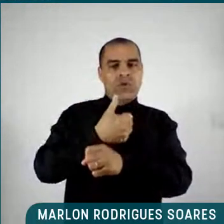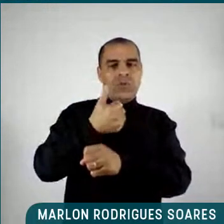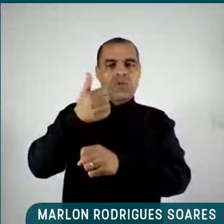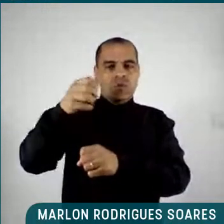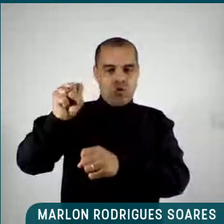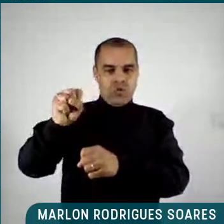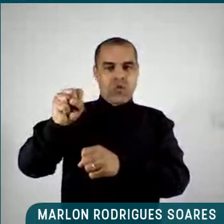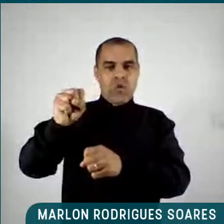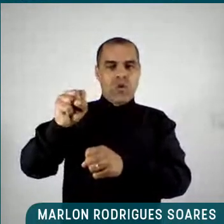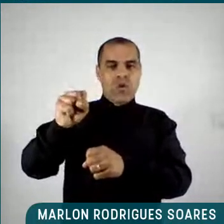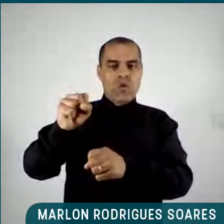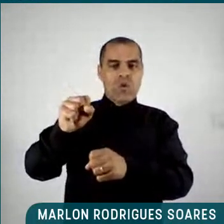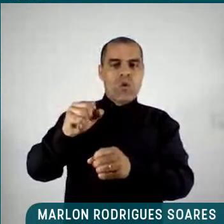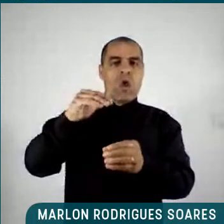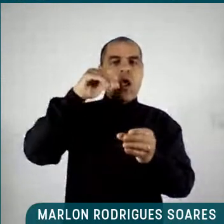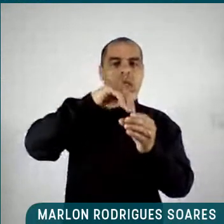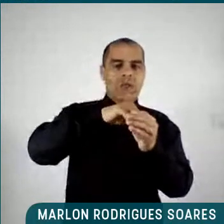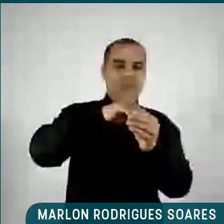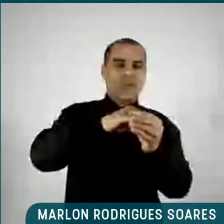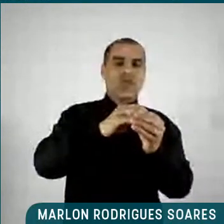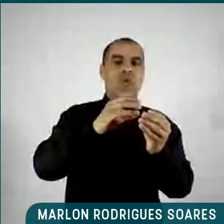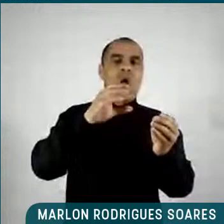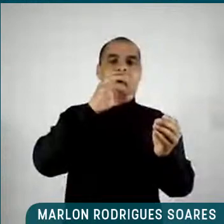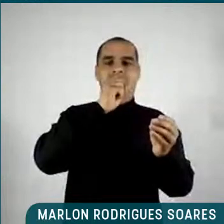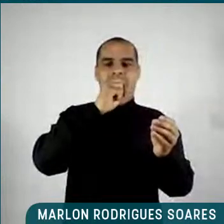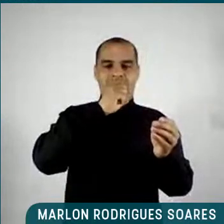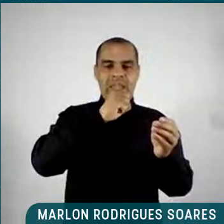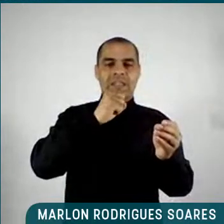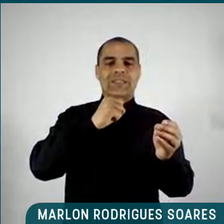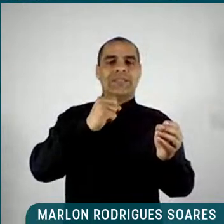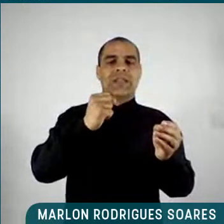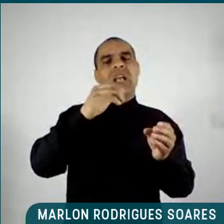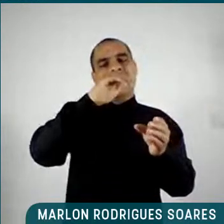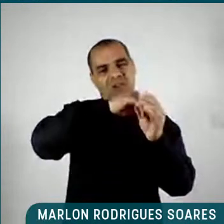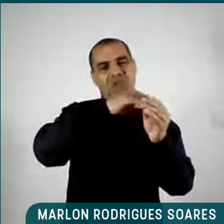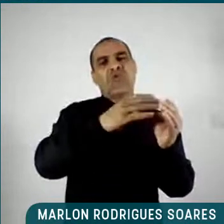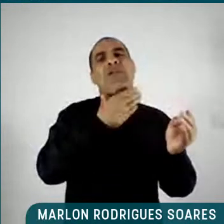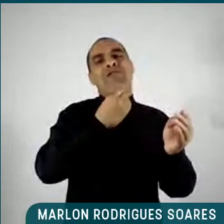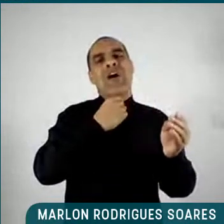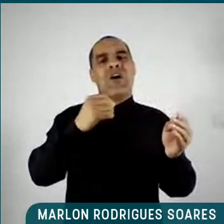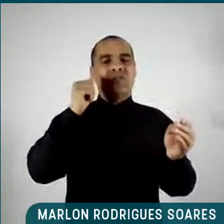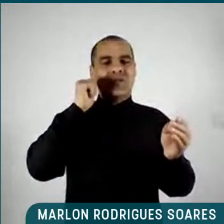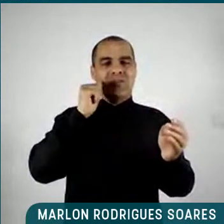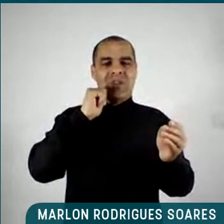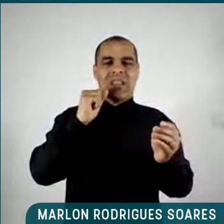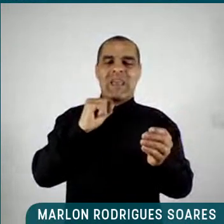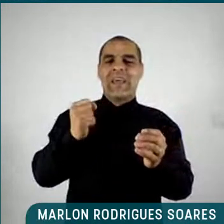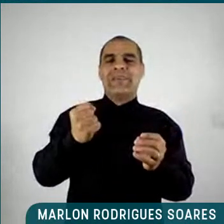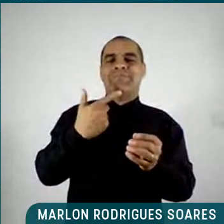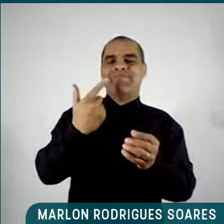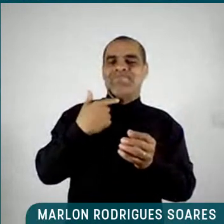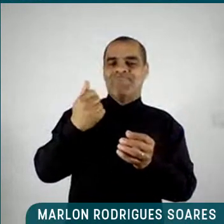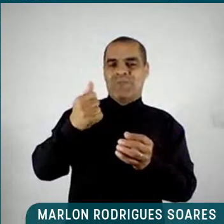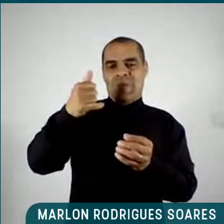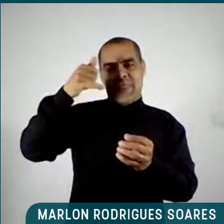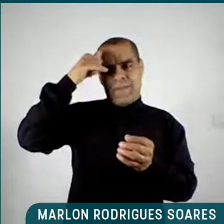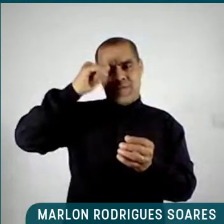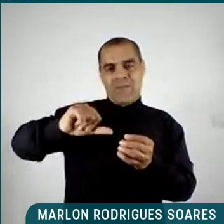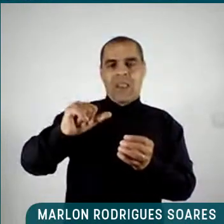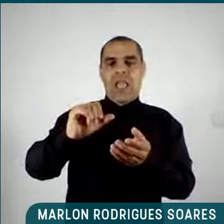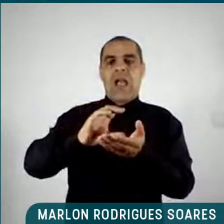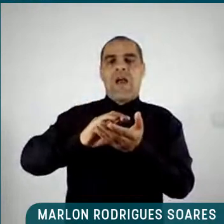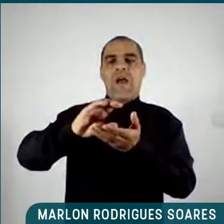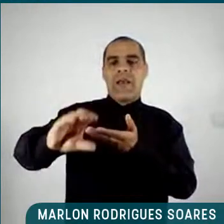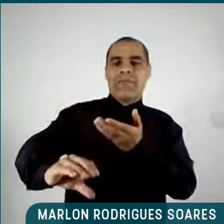When we talk about 2018, when we had the fake candidacies,